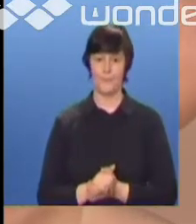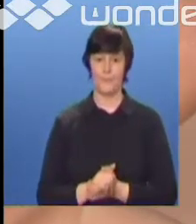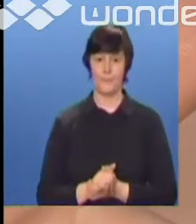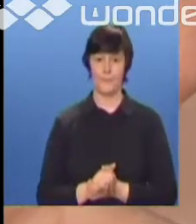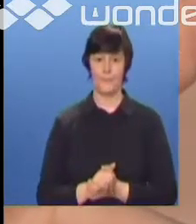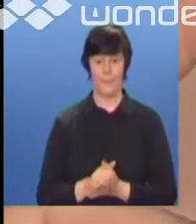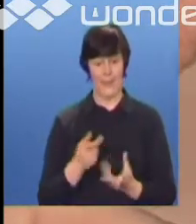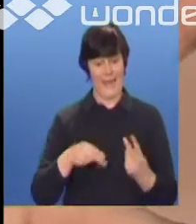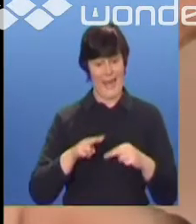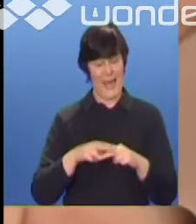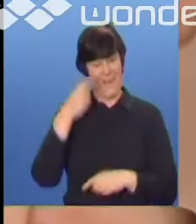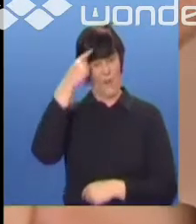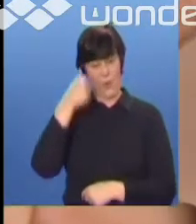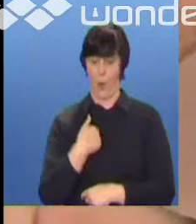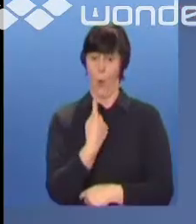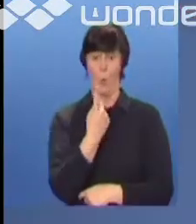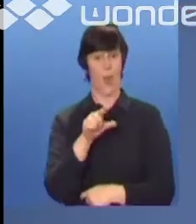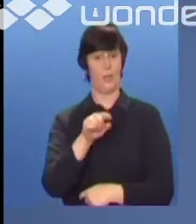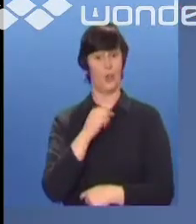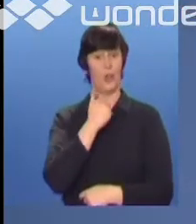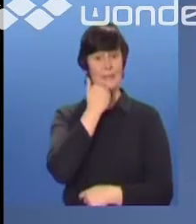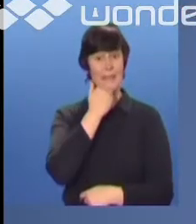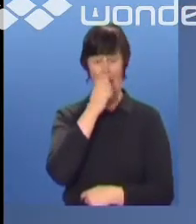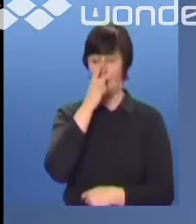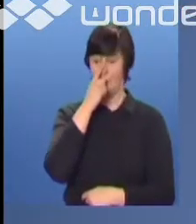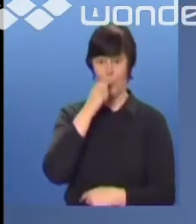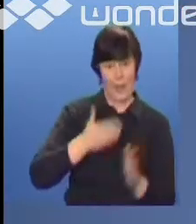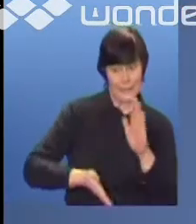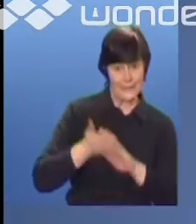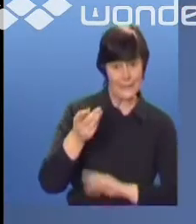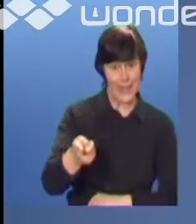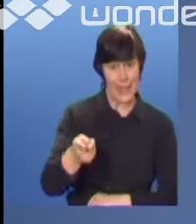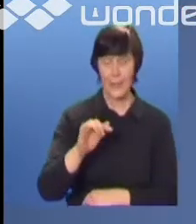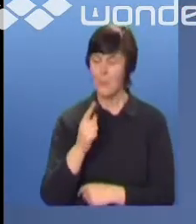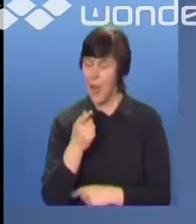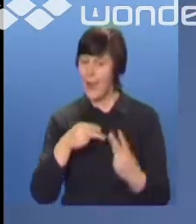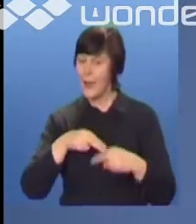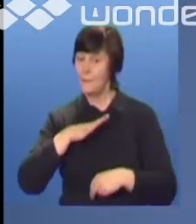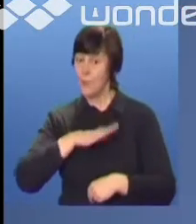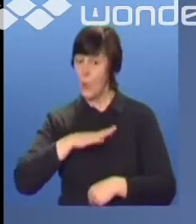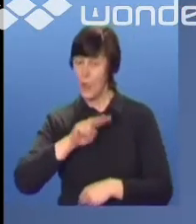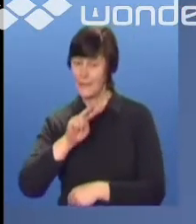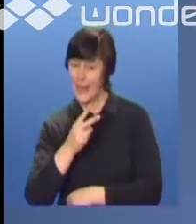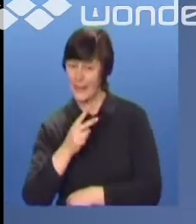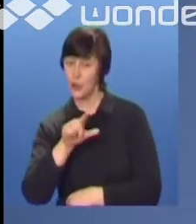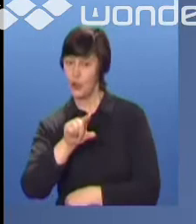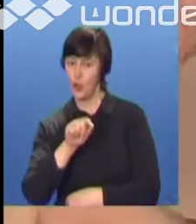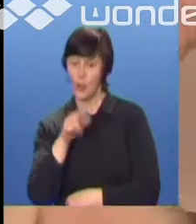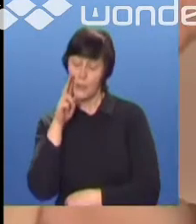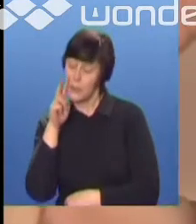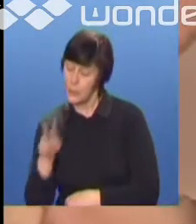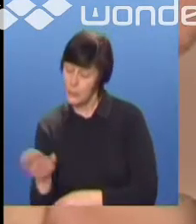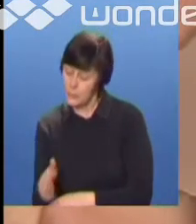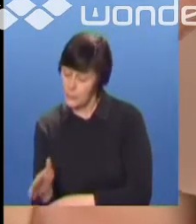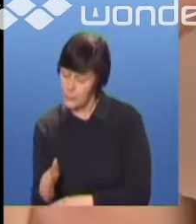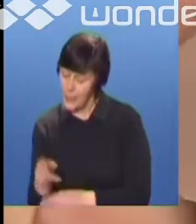Followed again by the hash mark. Now, if you only want to bid for one property, you can send the text straight away. But if you want to add more bids,